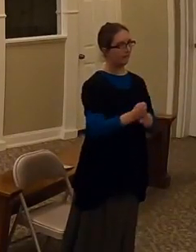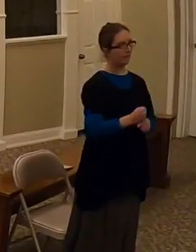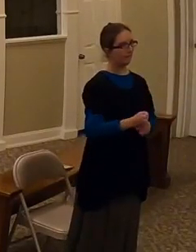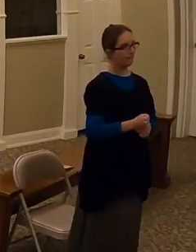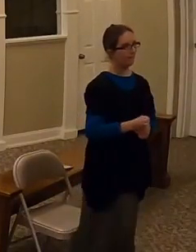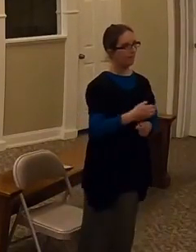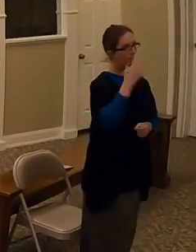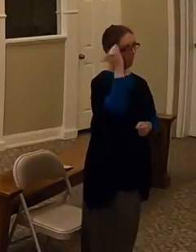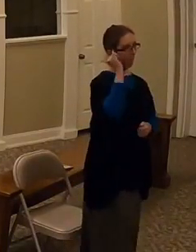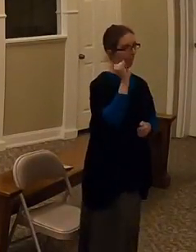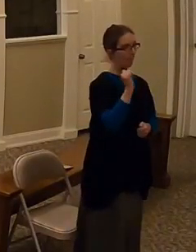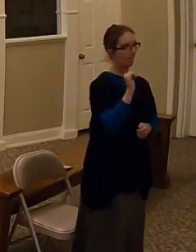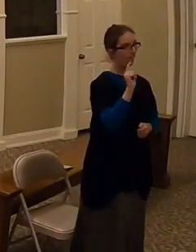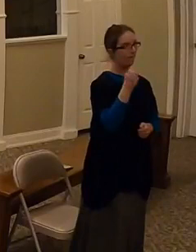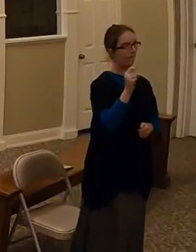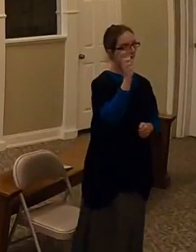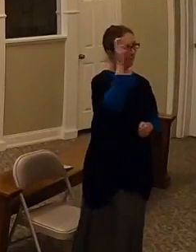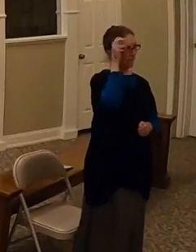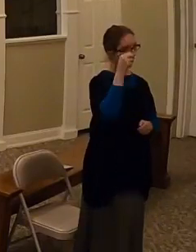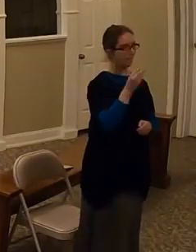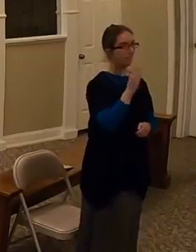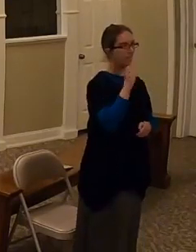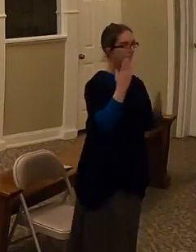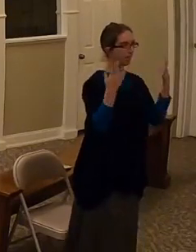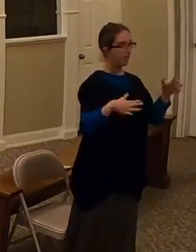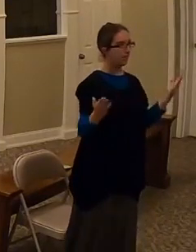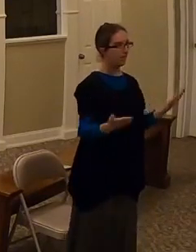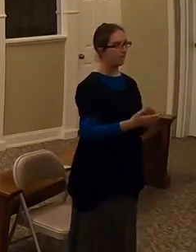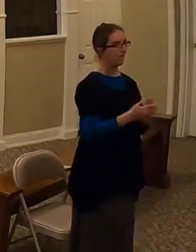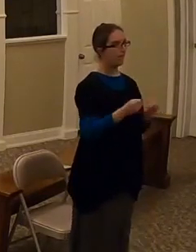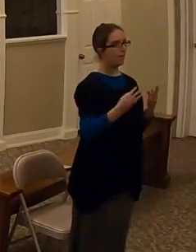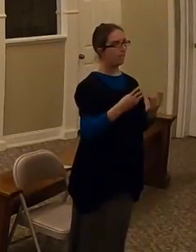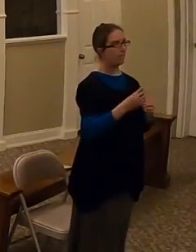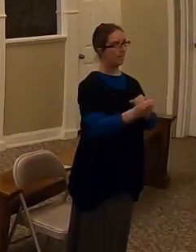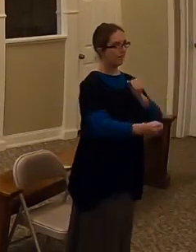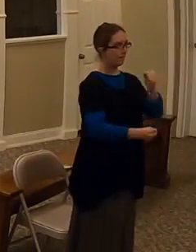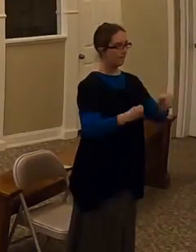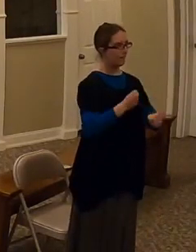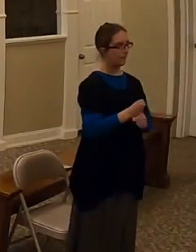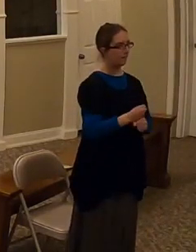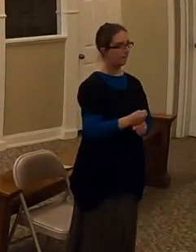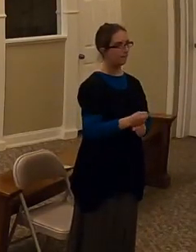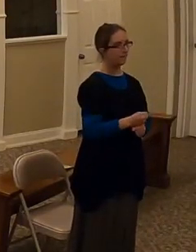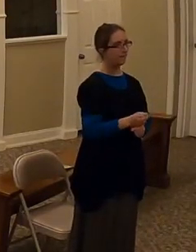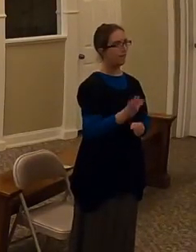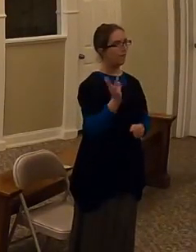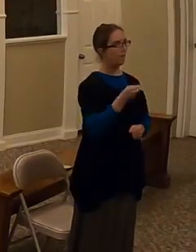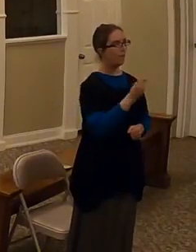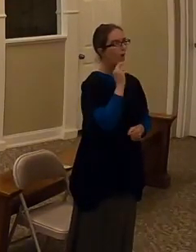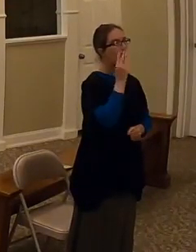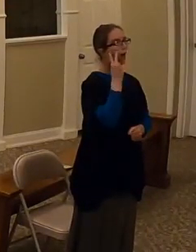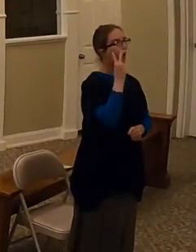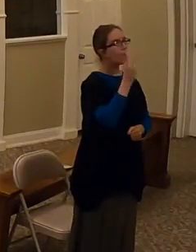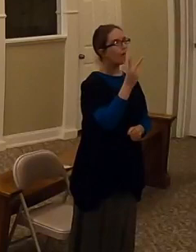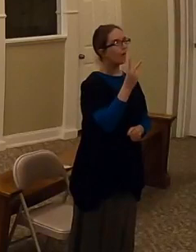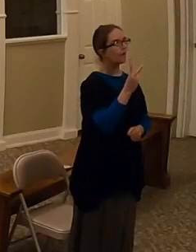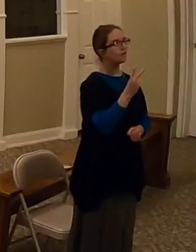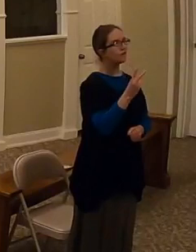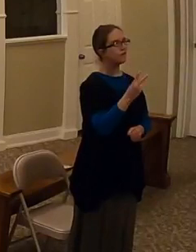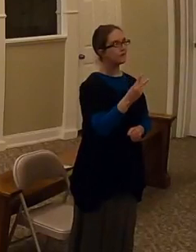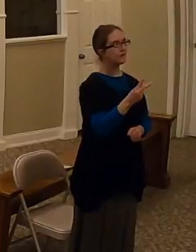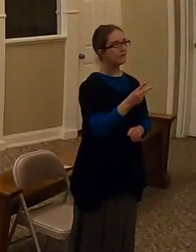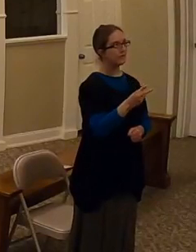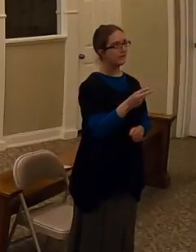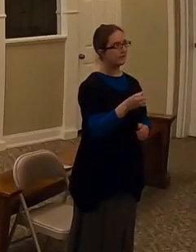Sure. Amen. You know why? Because the devil's been around for centuries, and he's the one that instigated that thing. But we are watching the fruition of it